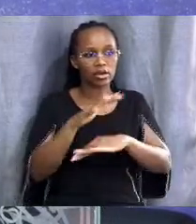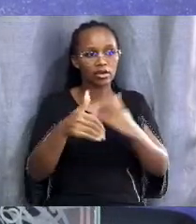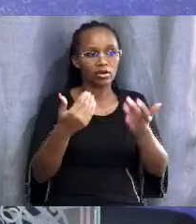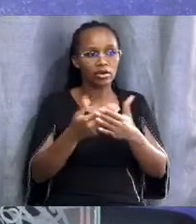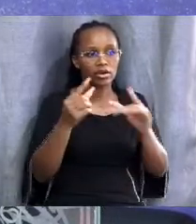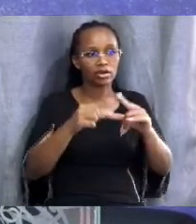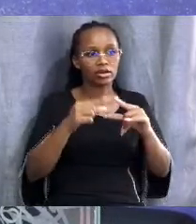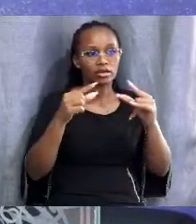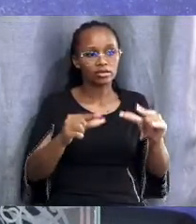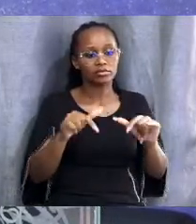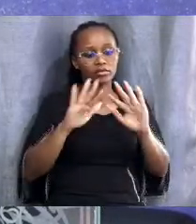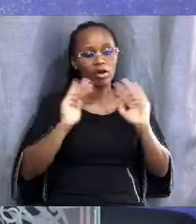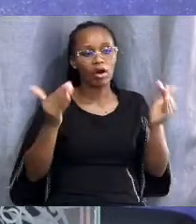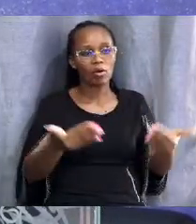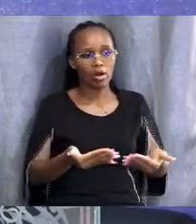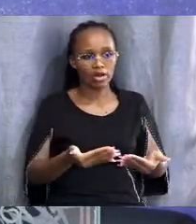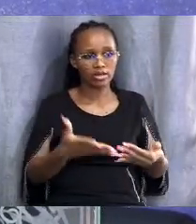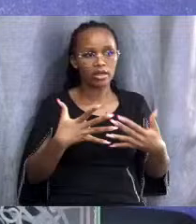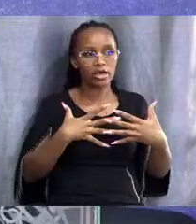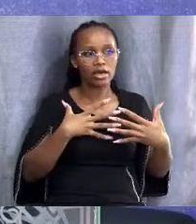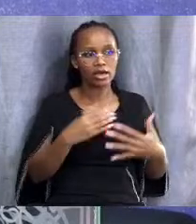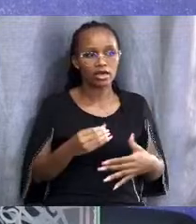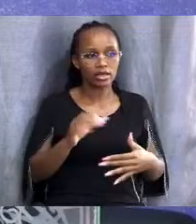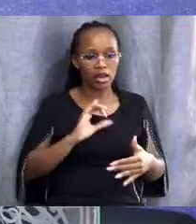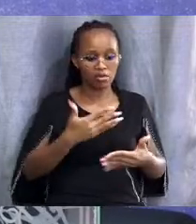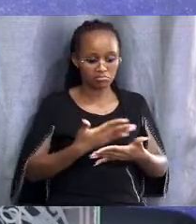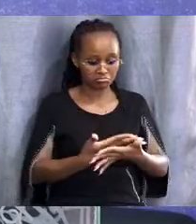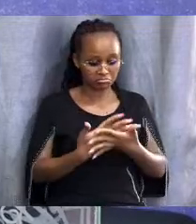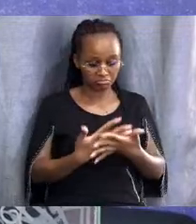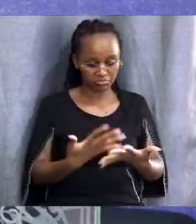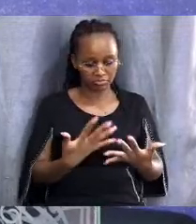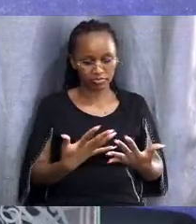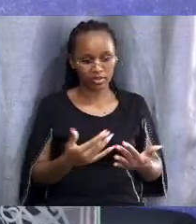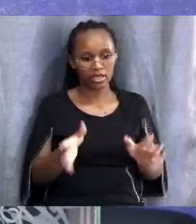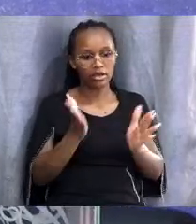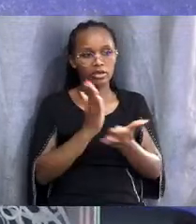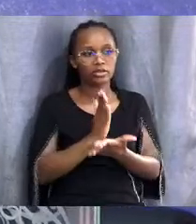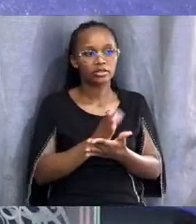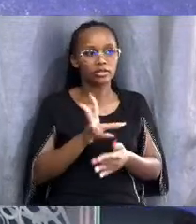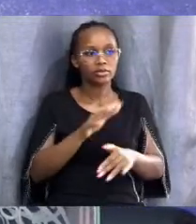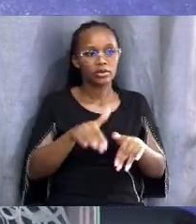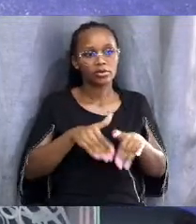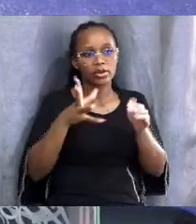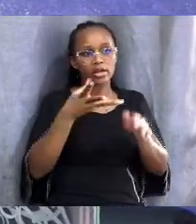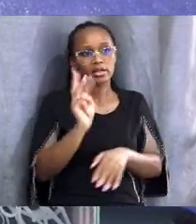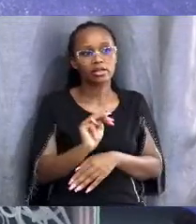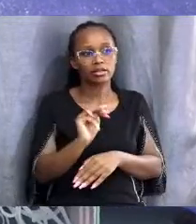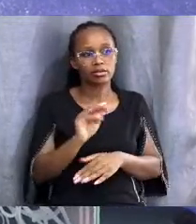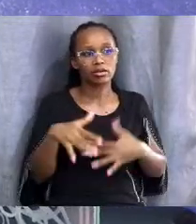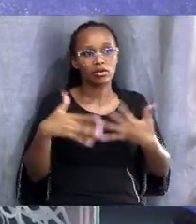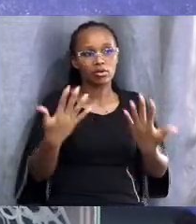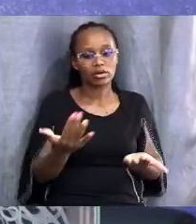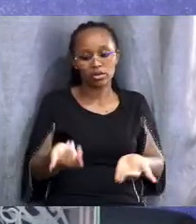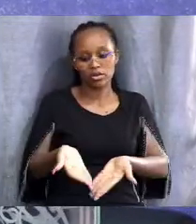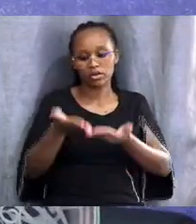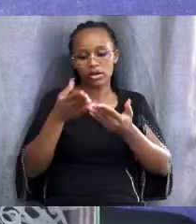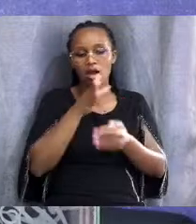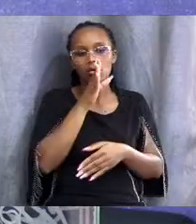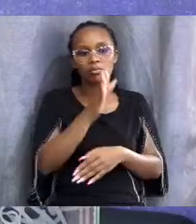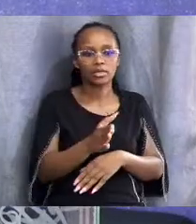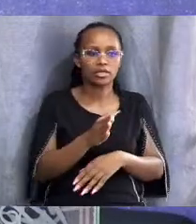into this world and into our arms. We eagerly waited to see what they would grow up to